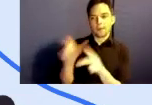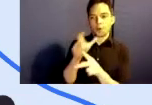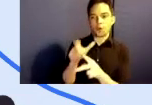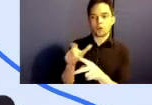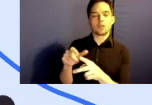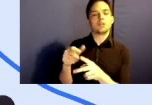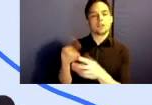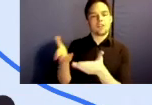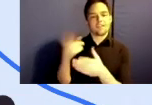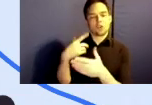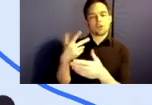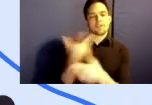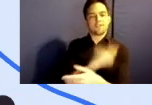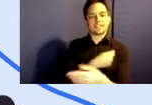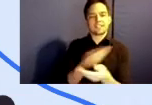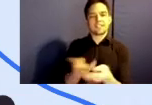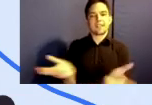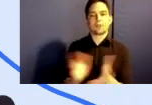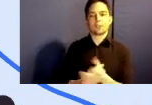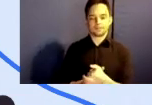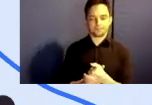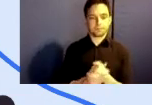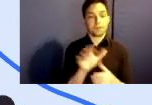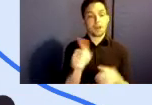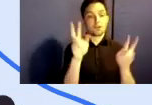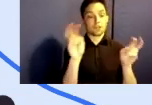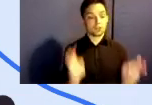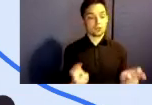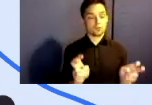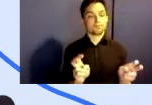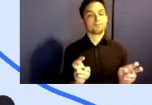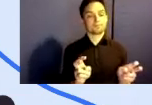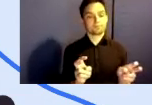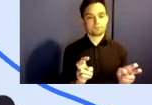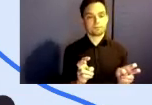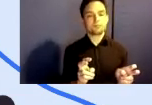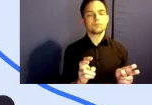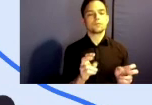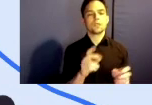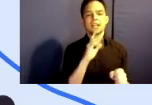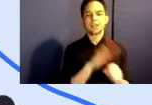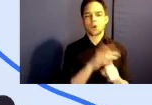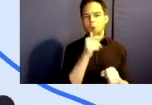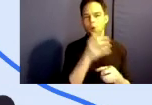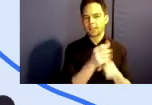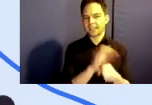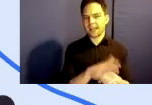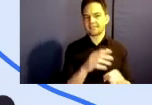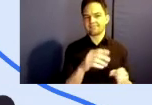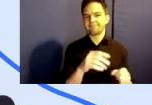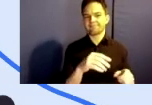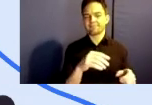delivery. The other issue we want to think about priority of who gets the vaccine is some of the data around gender